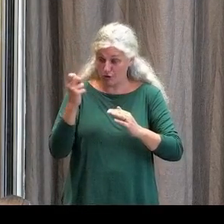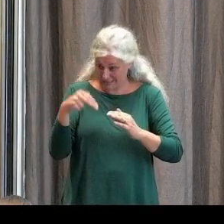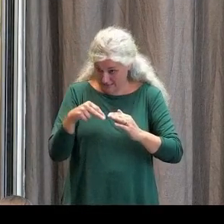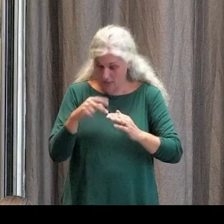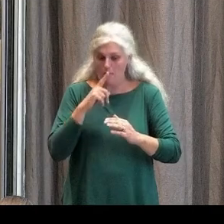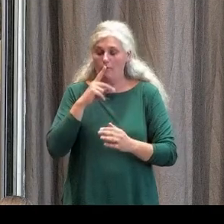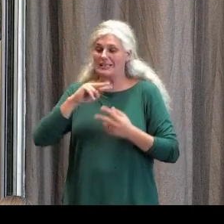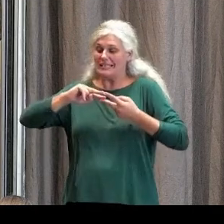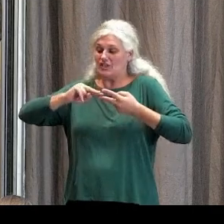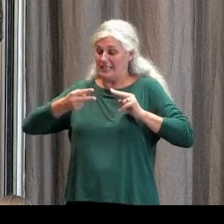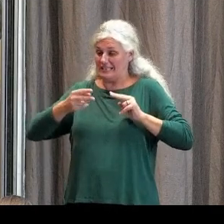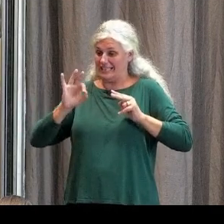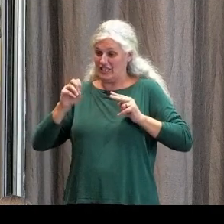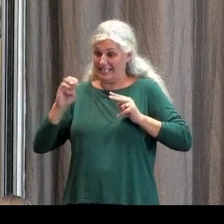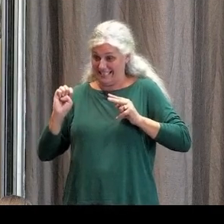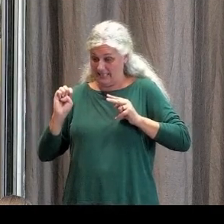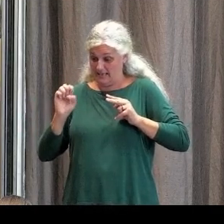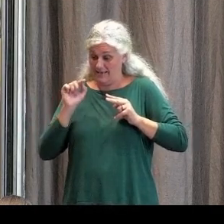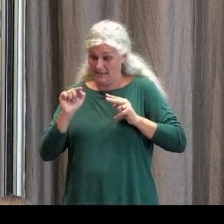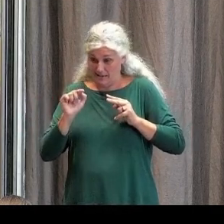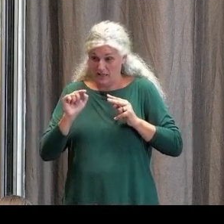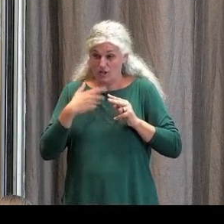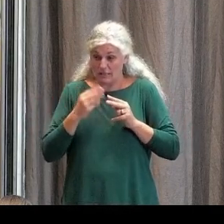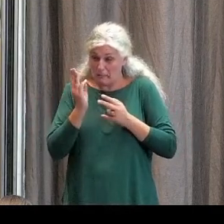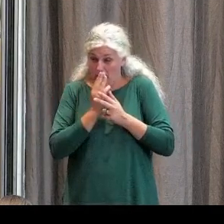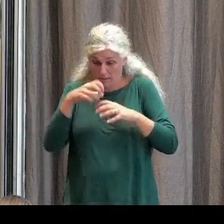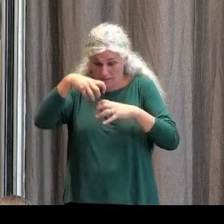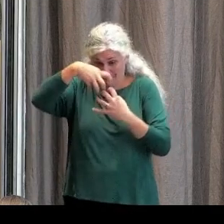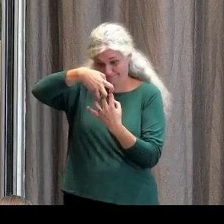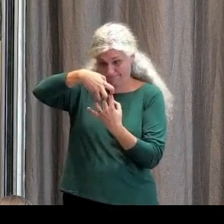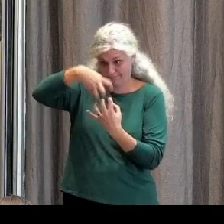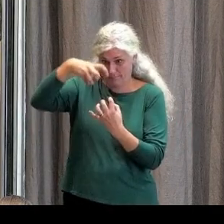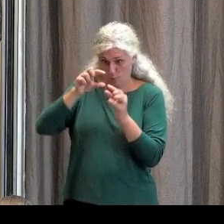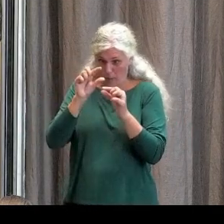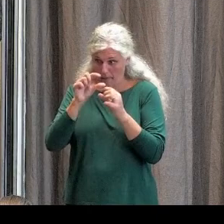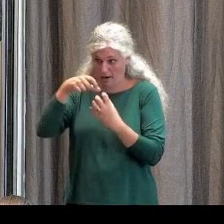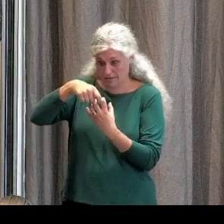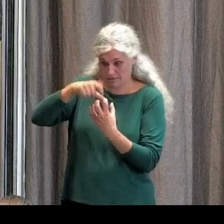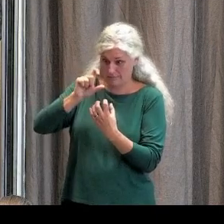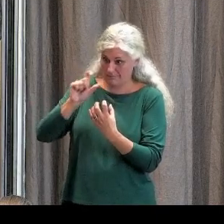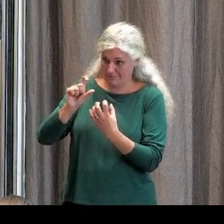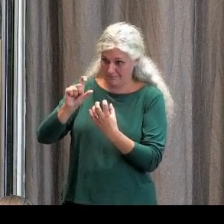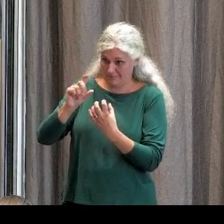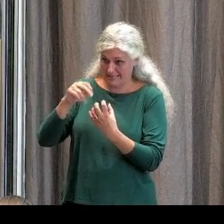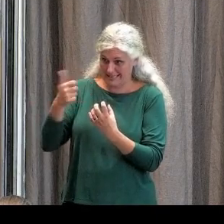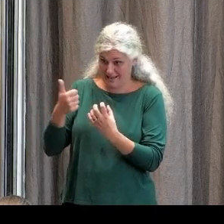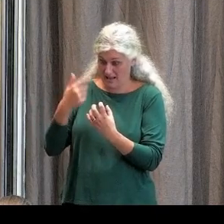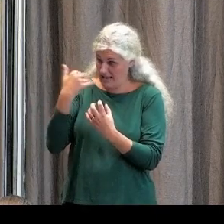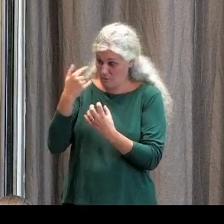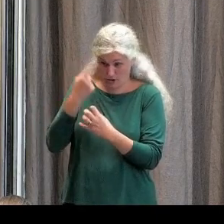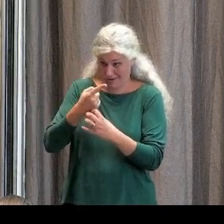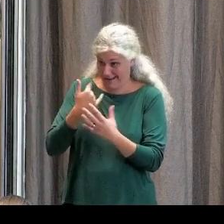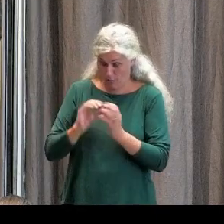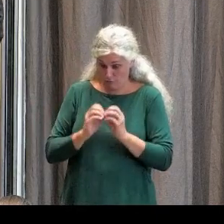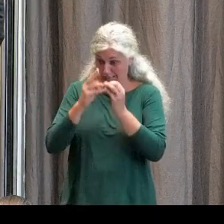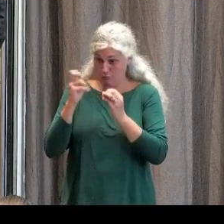But a gene is really just a piece of that DNA that has the information to make a